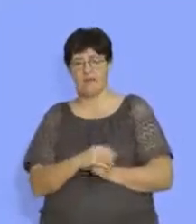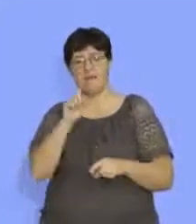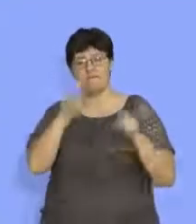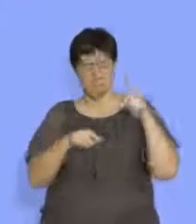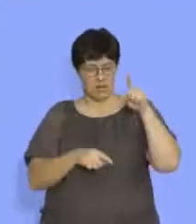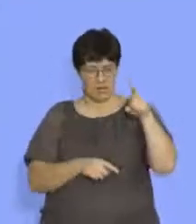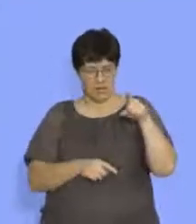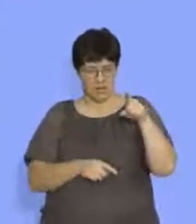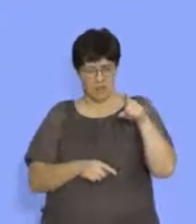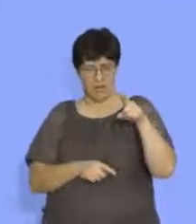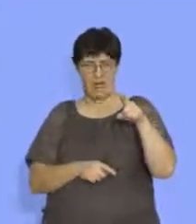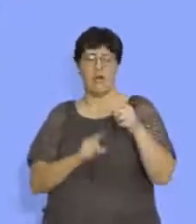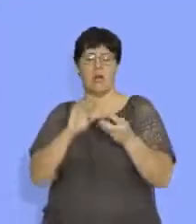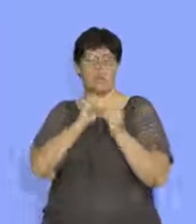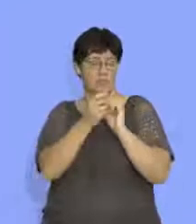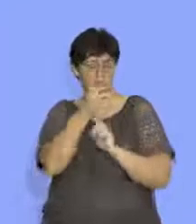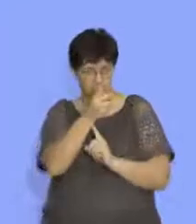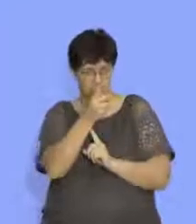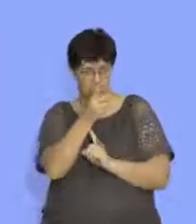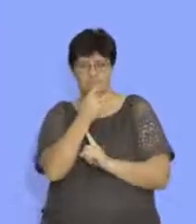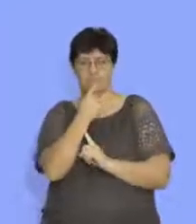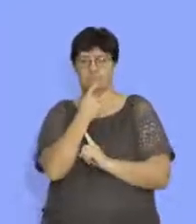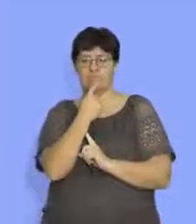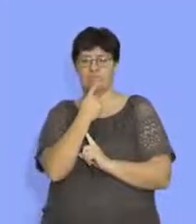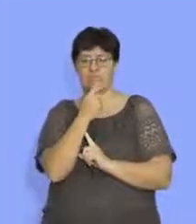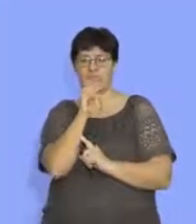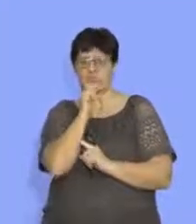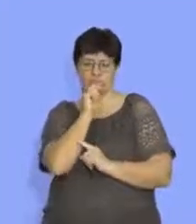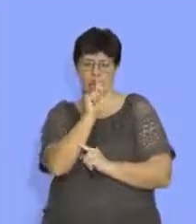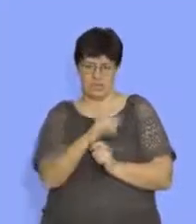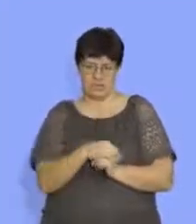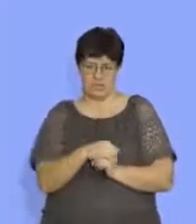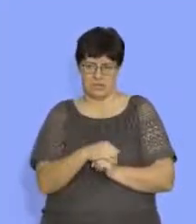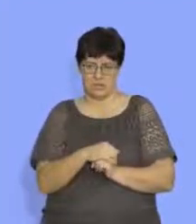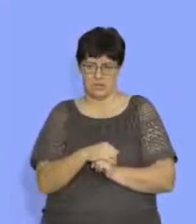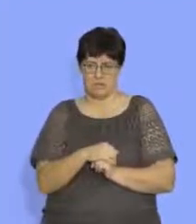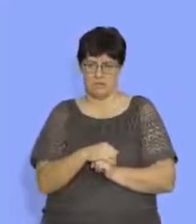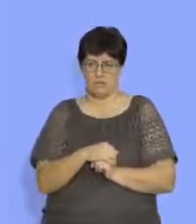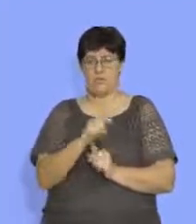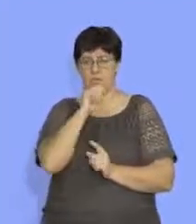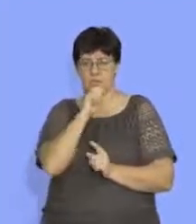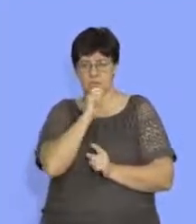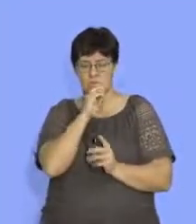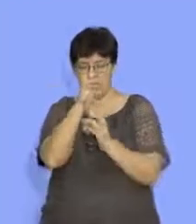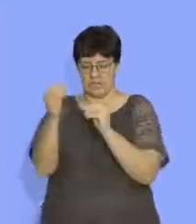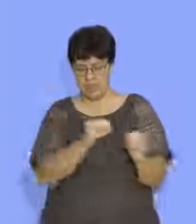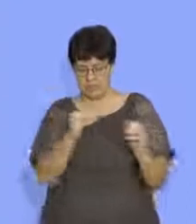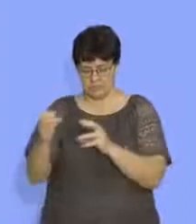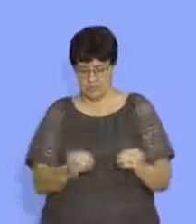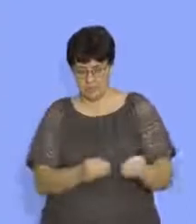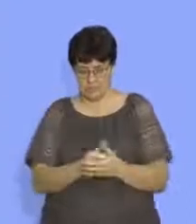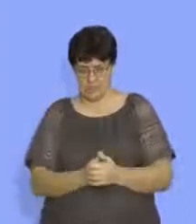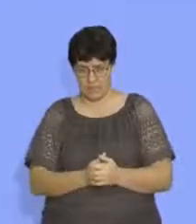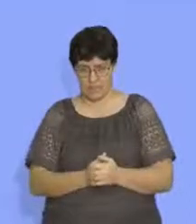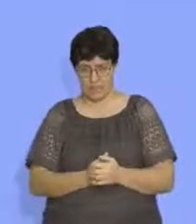that one variable is the subject of the formula here. So I can just quickly use what? Use the substitution